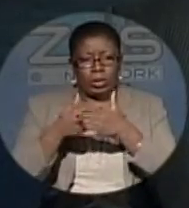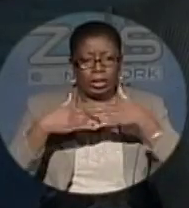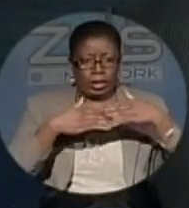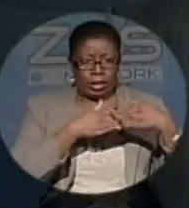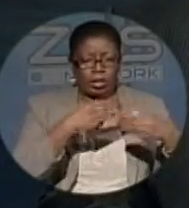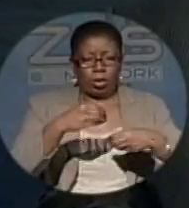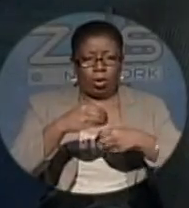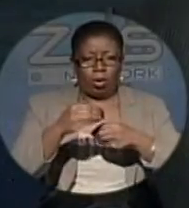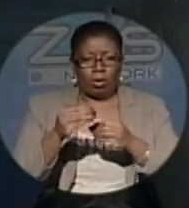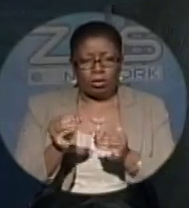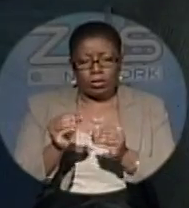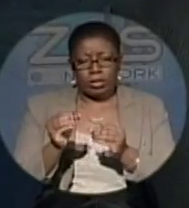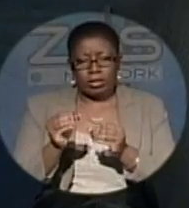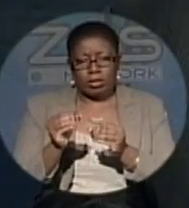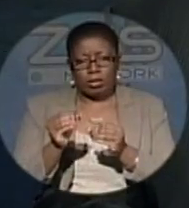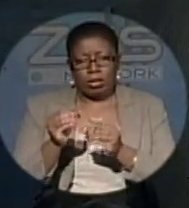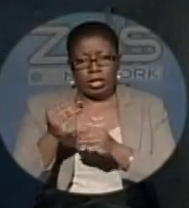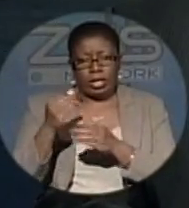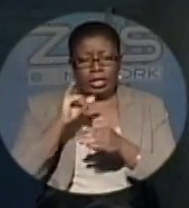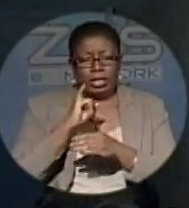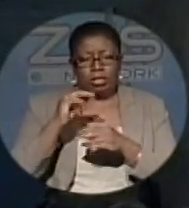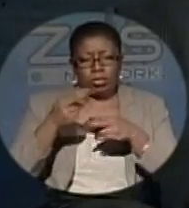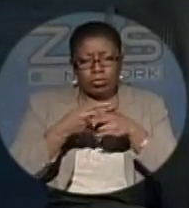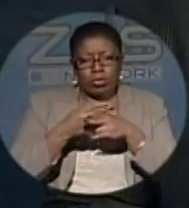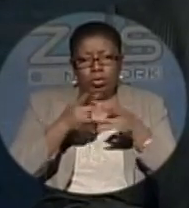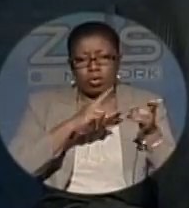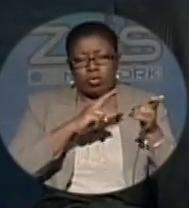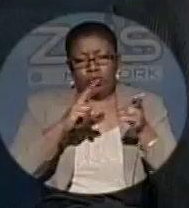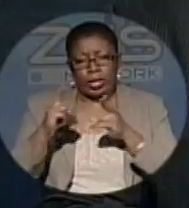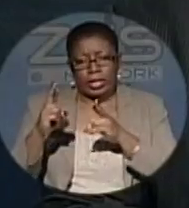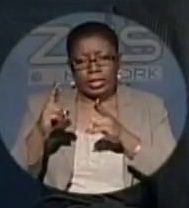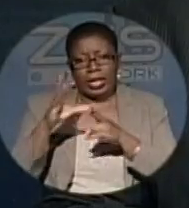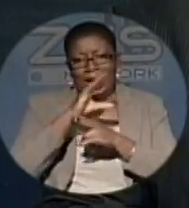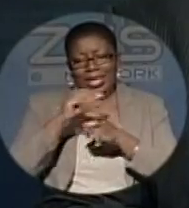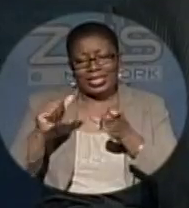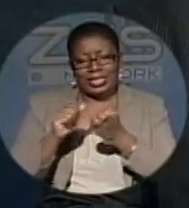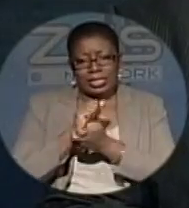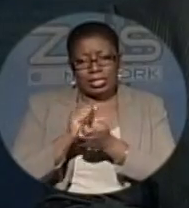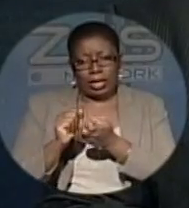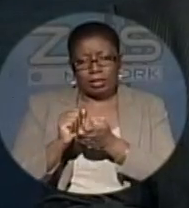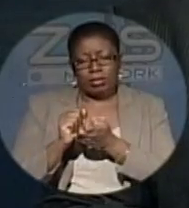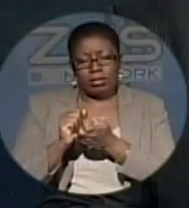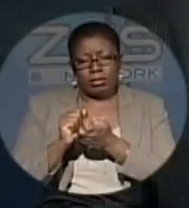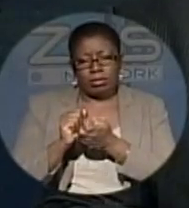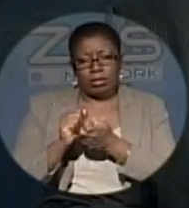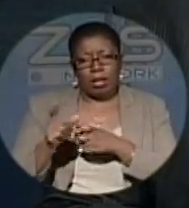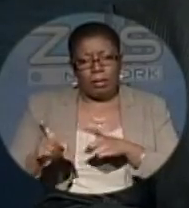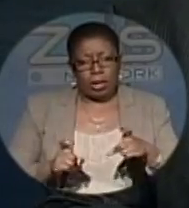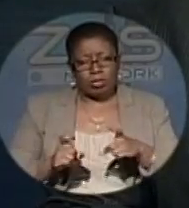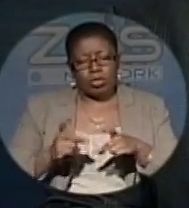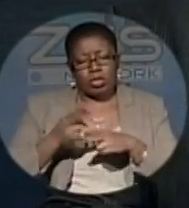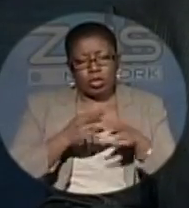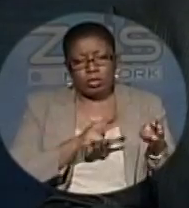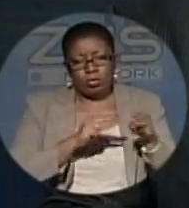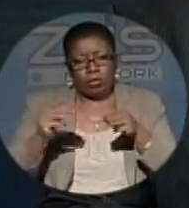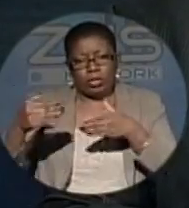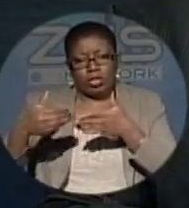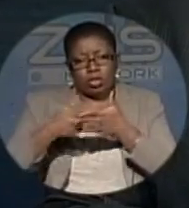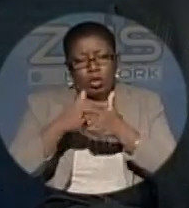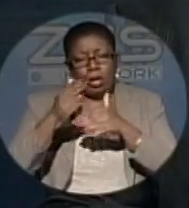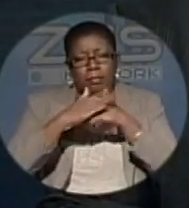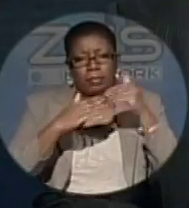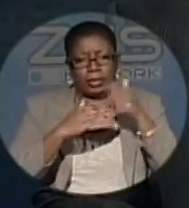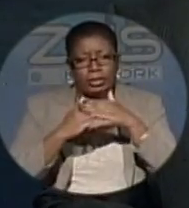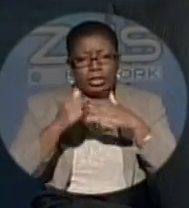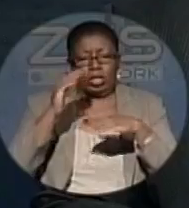Emergency Management Agency is almost ready, and the Disaster Management Organization will soon move into its new building on Gladstone Road.